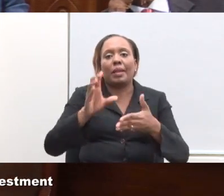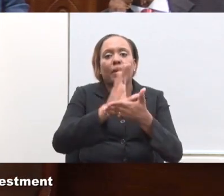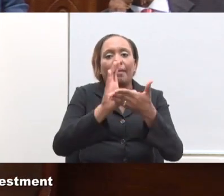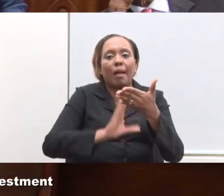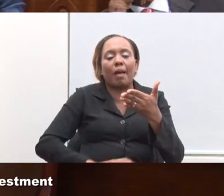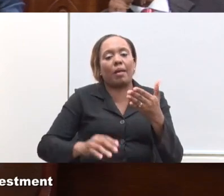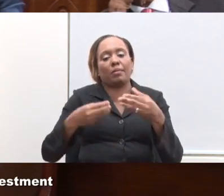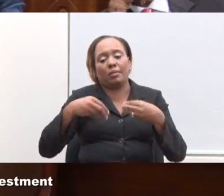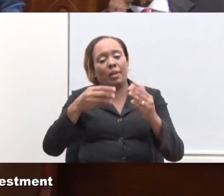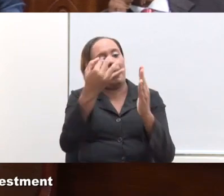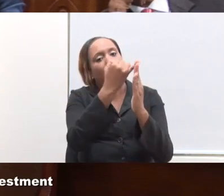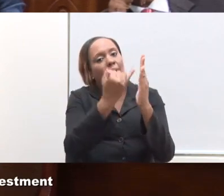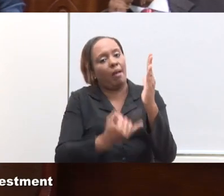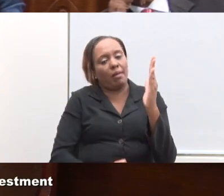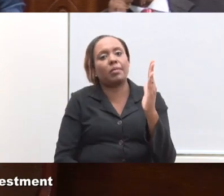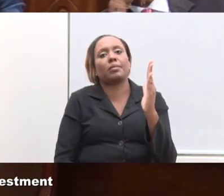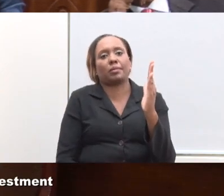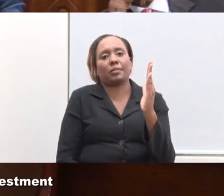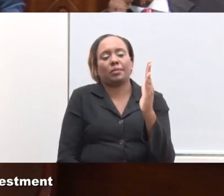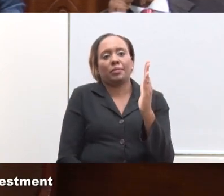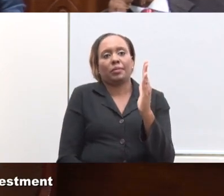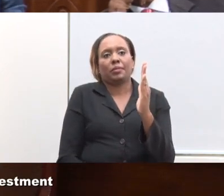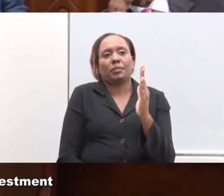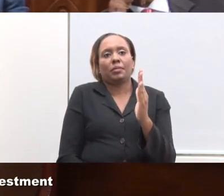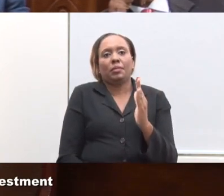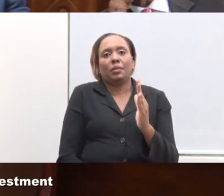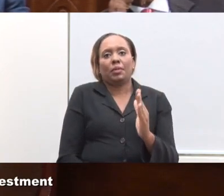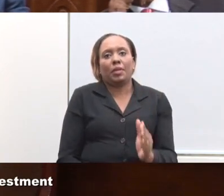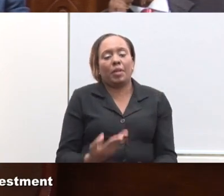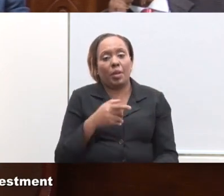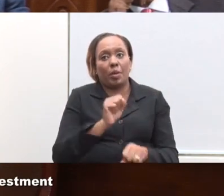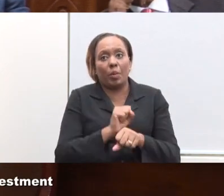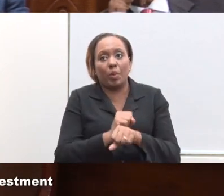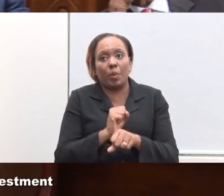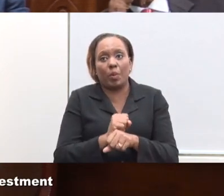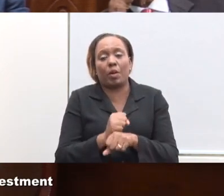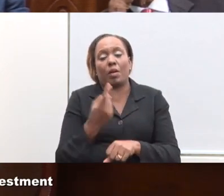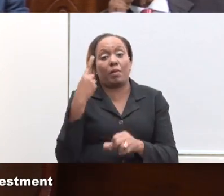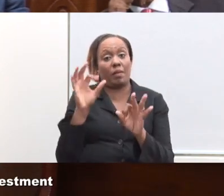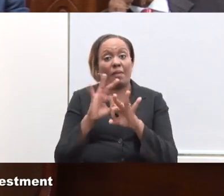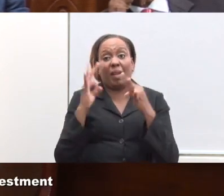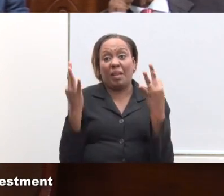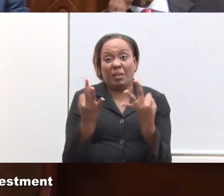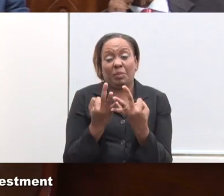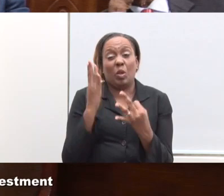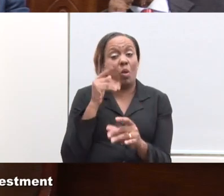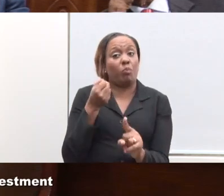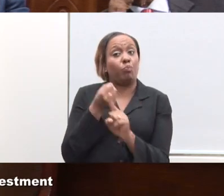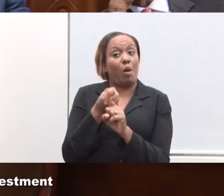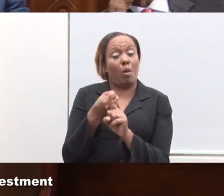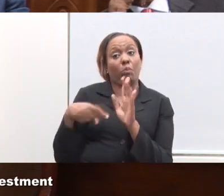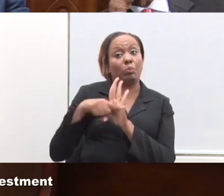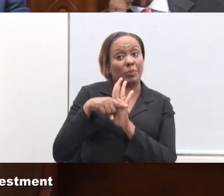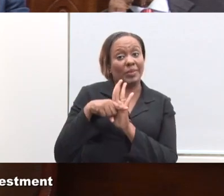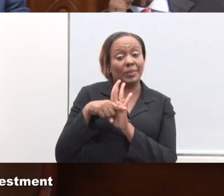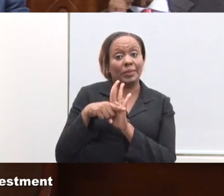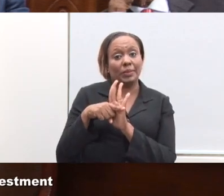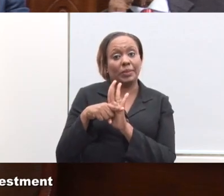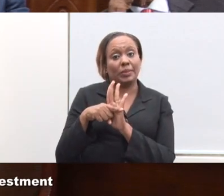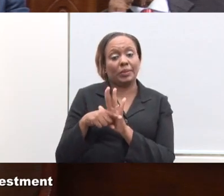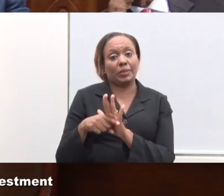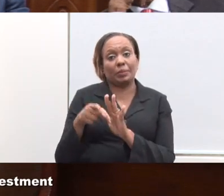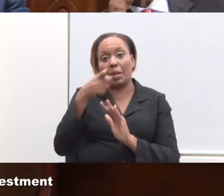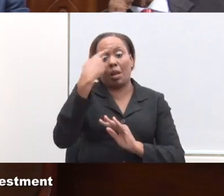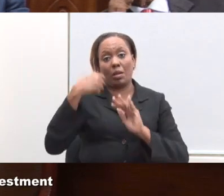too, who sustain their families, will be affected by this crisis. And